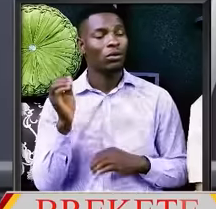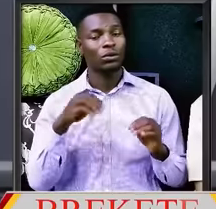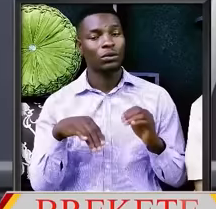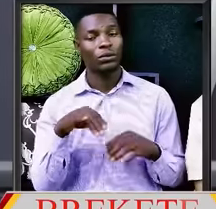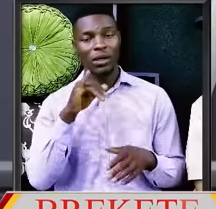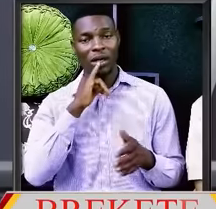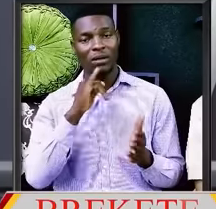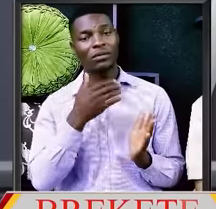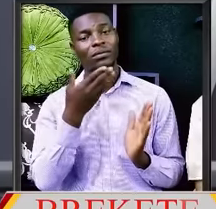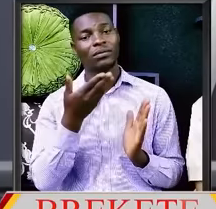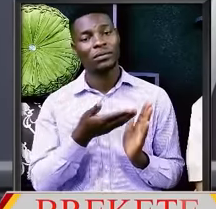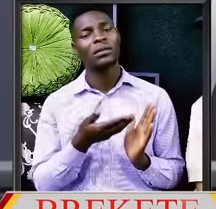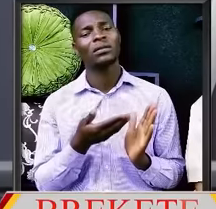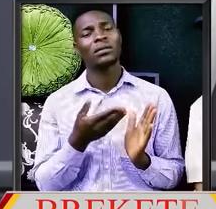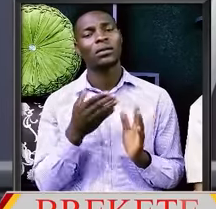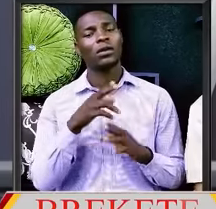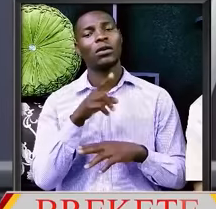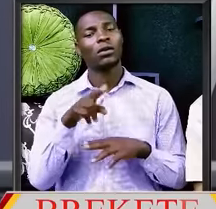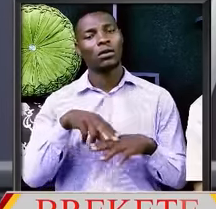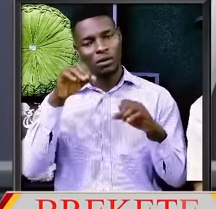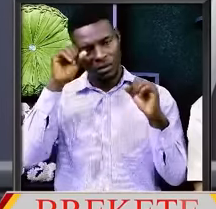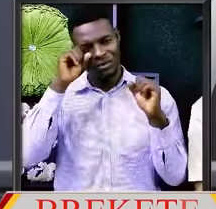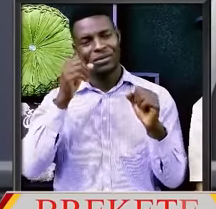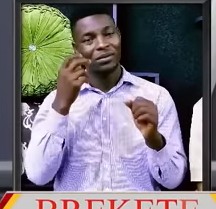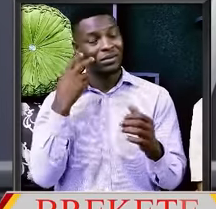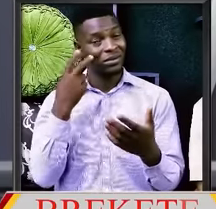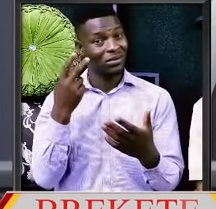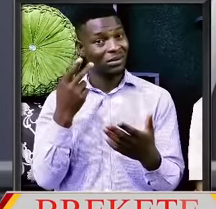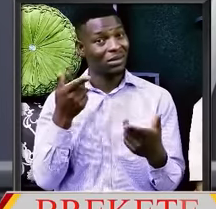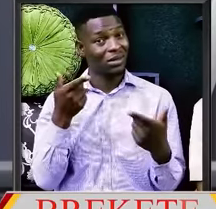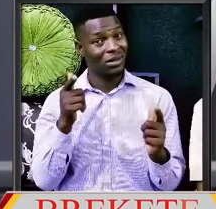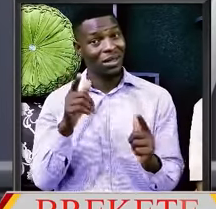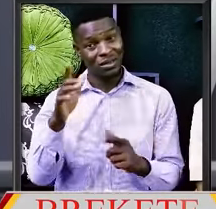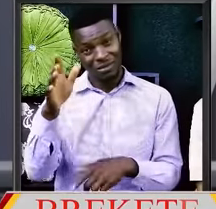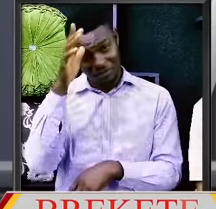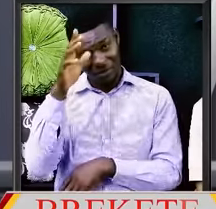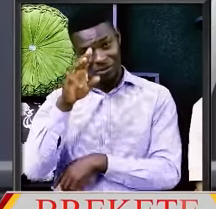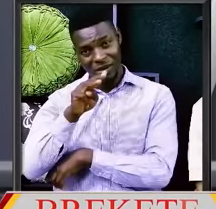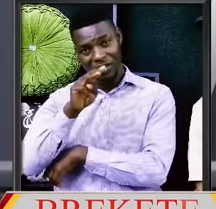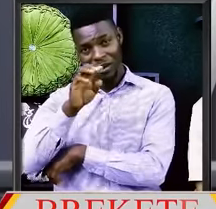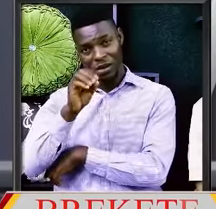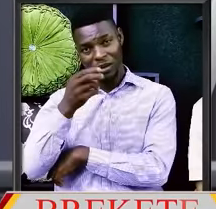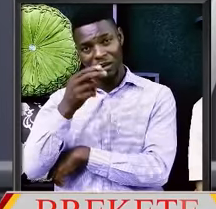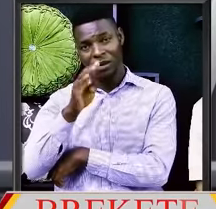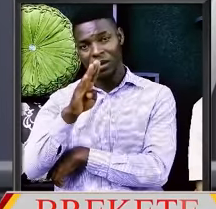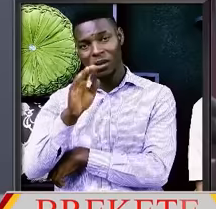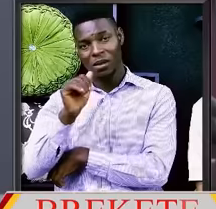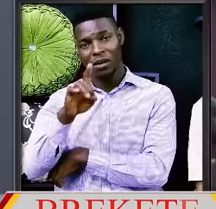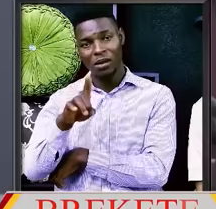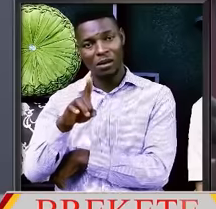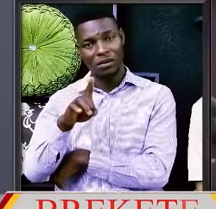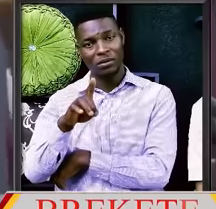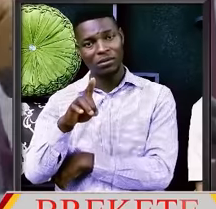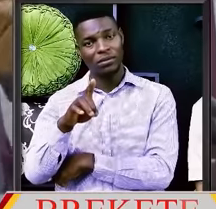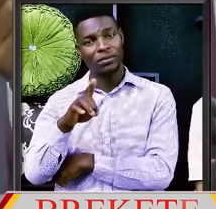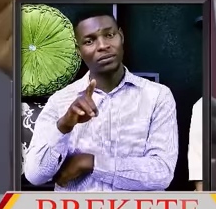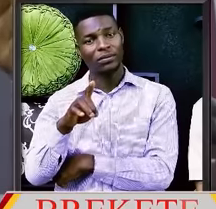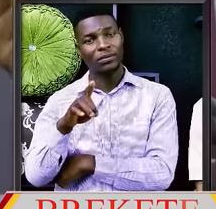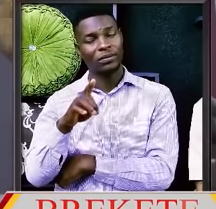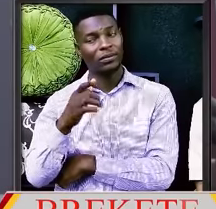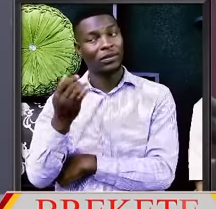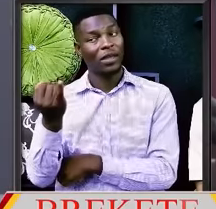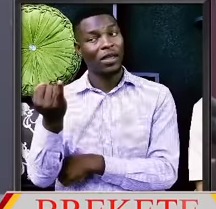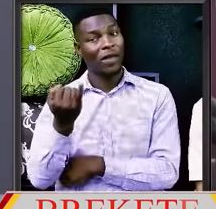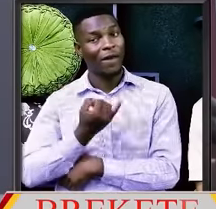say, Honorable President, please make Baba Mohbad’s unite with his family